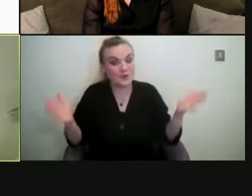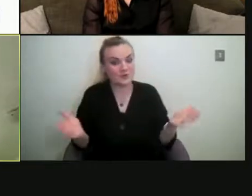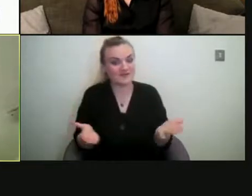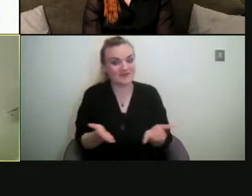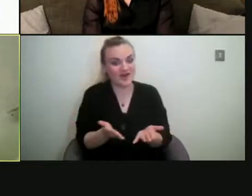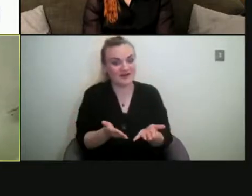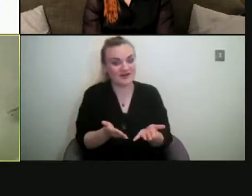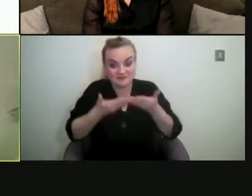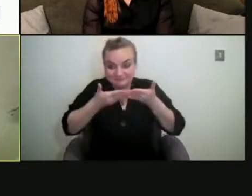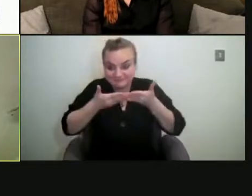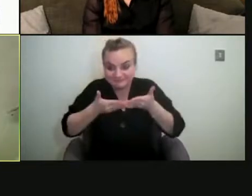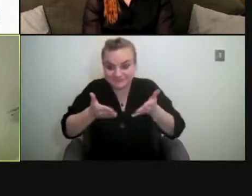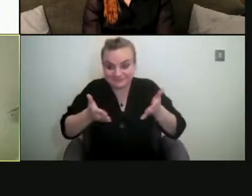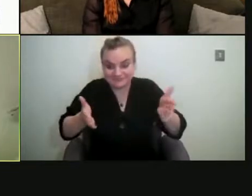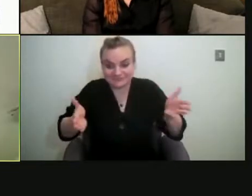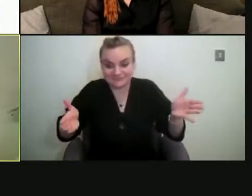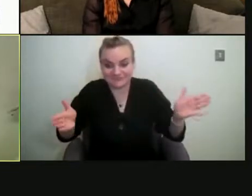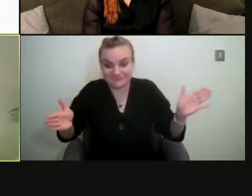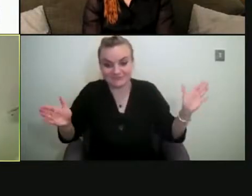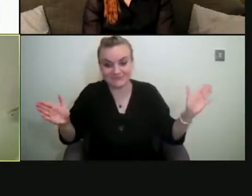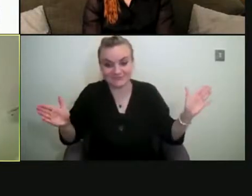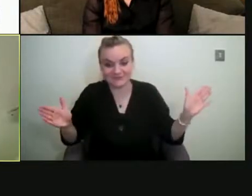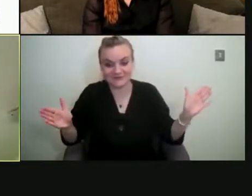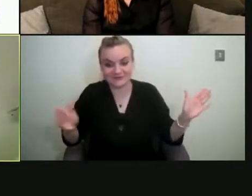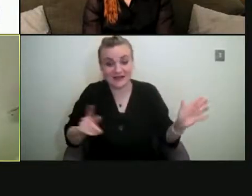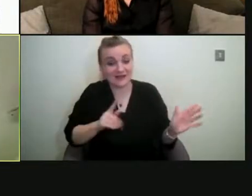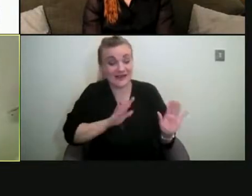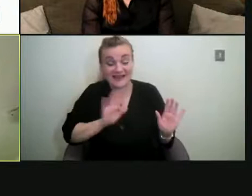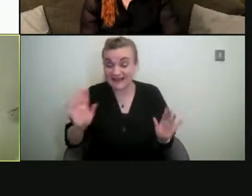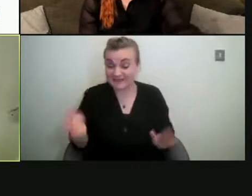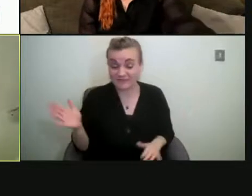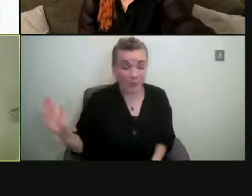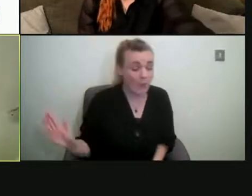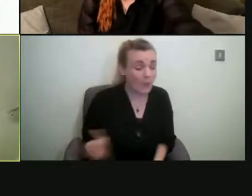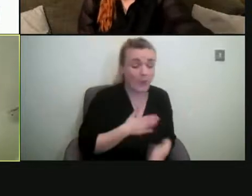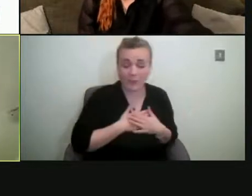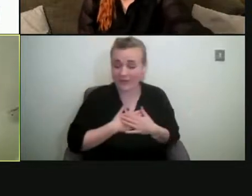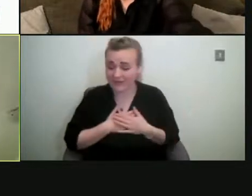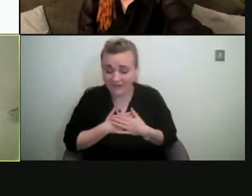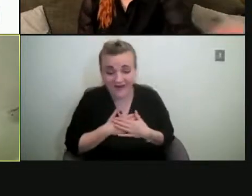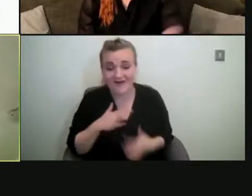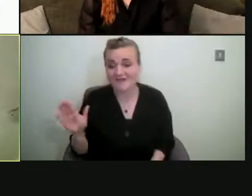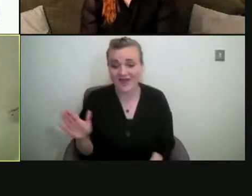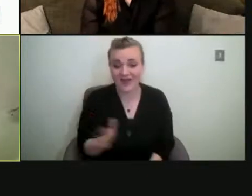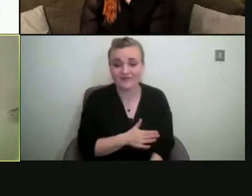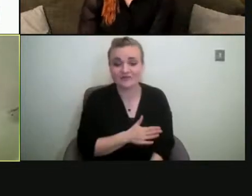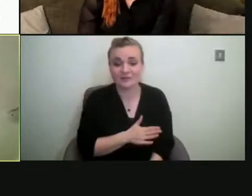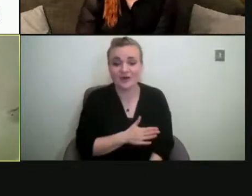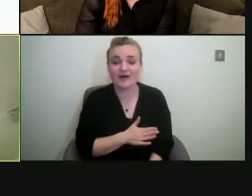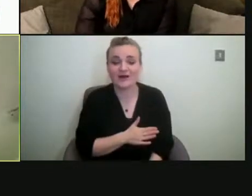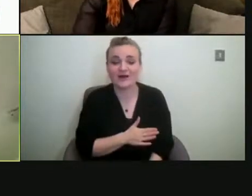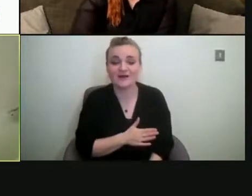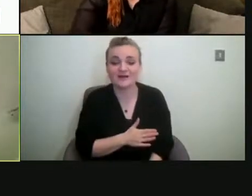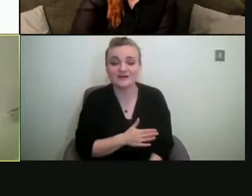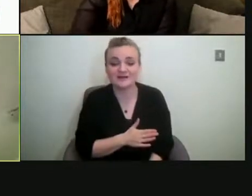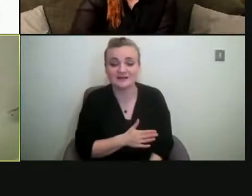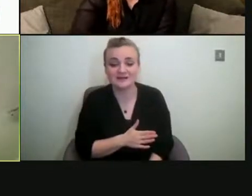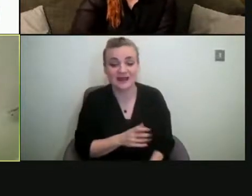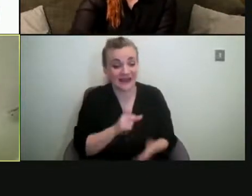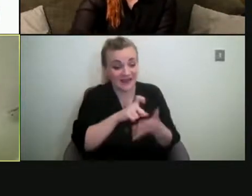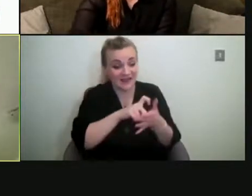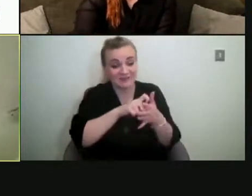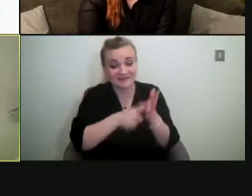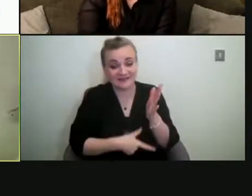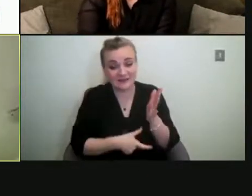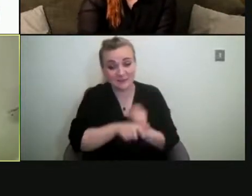because everyone, not just us, everyone has different maybe disabled. Like, for